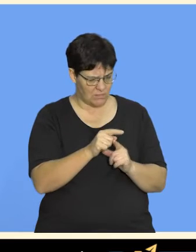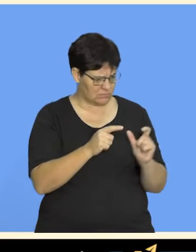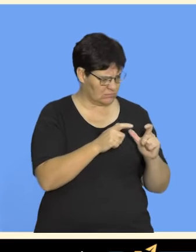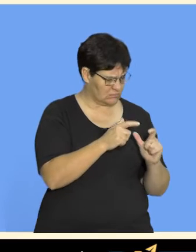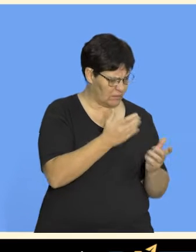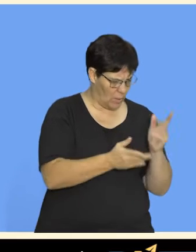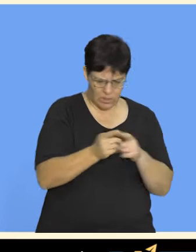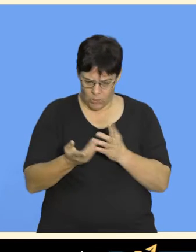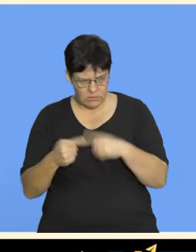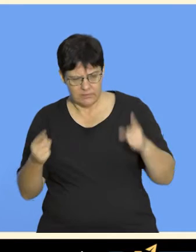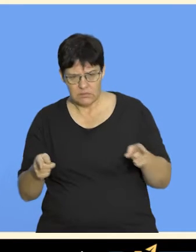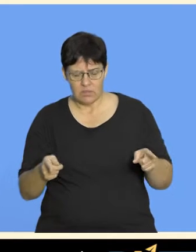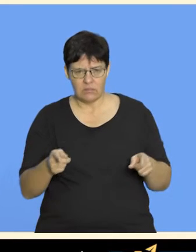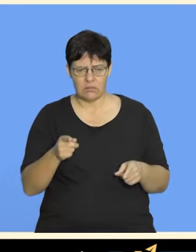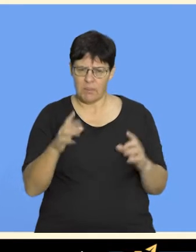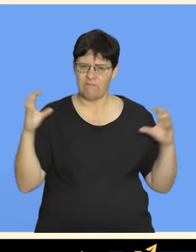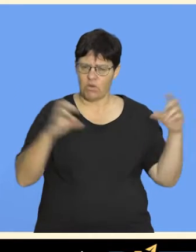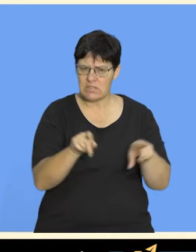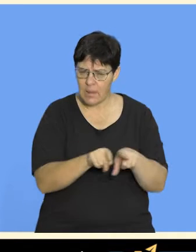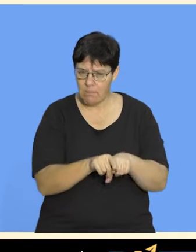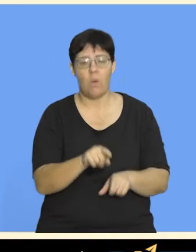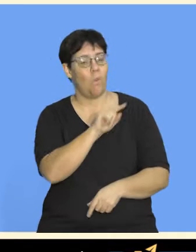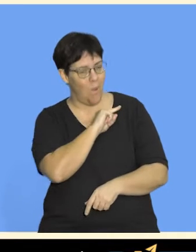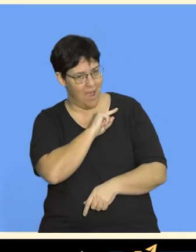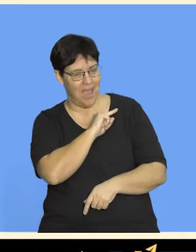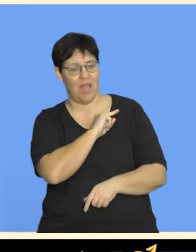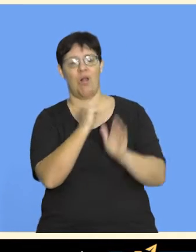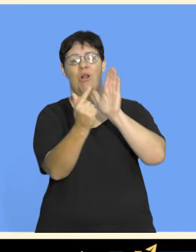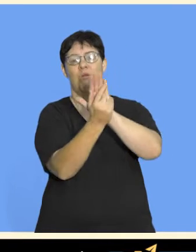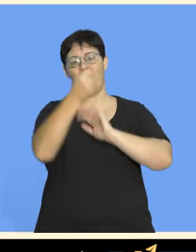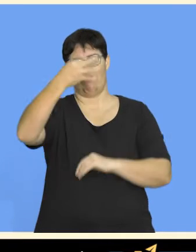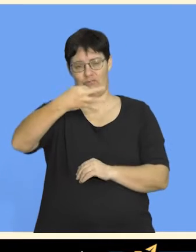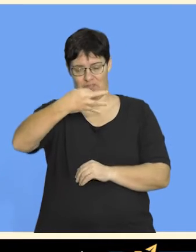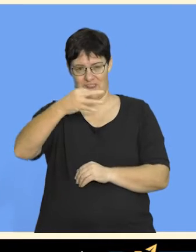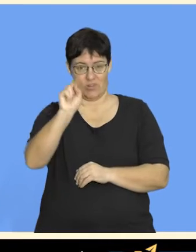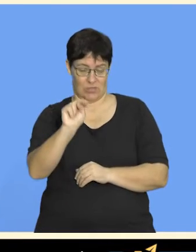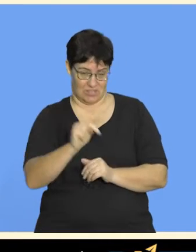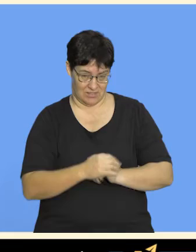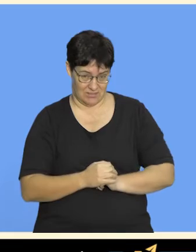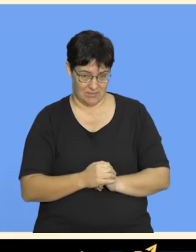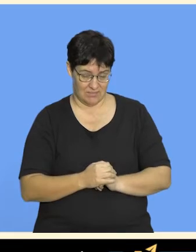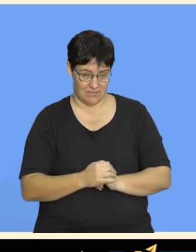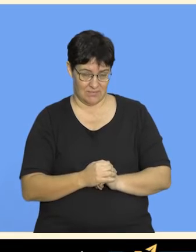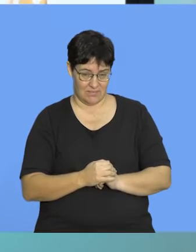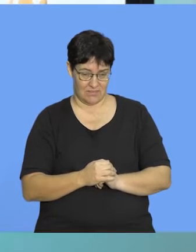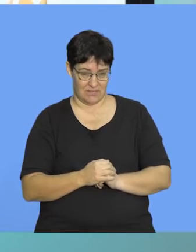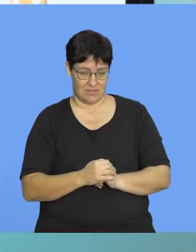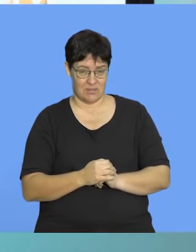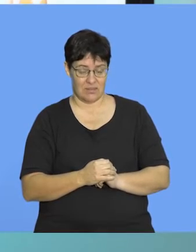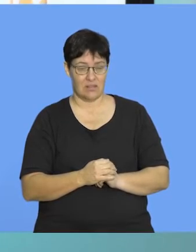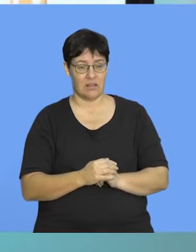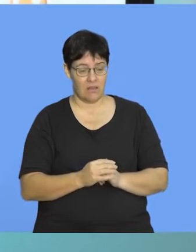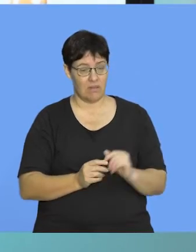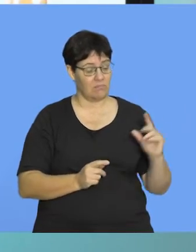the same force? Newton's third law. Okay, every object when a body